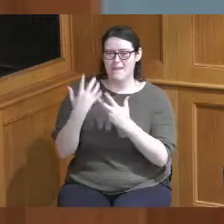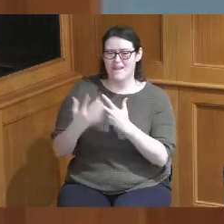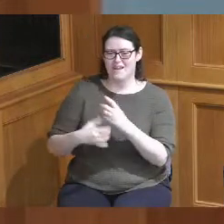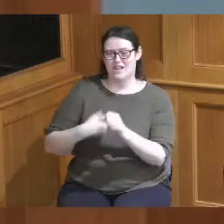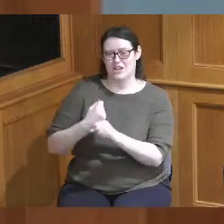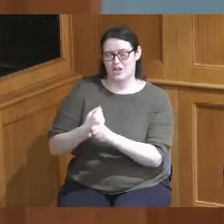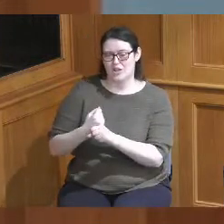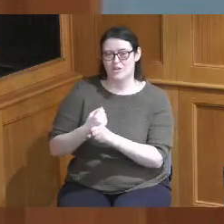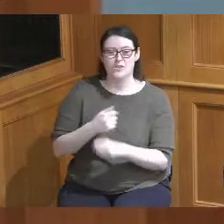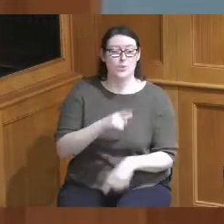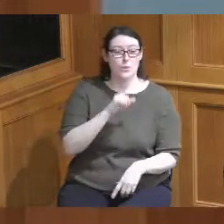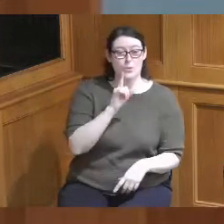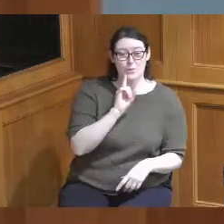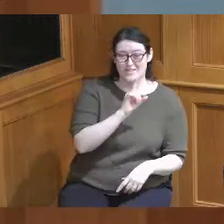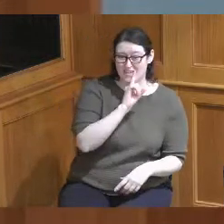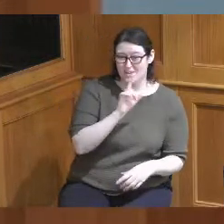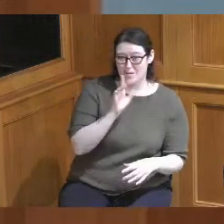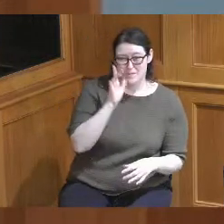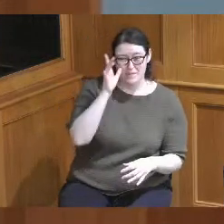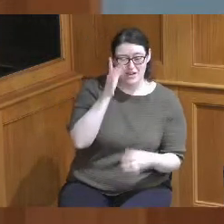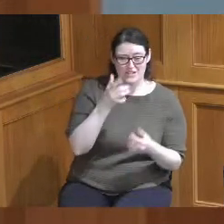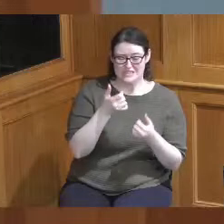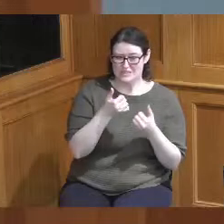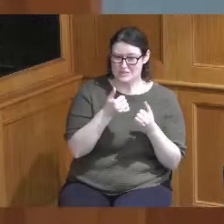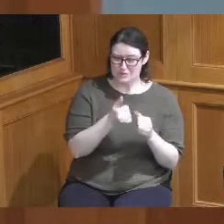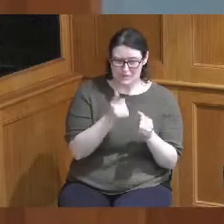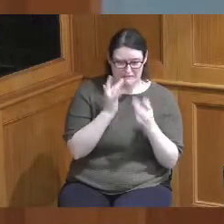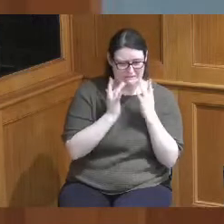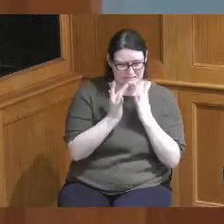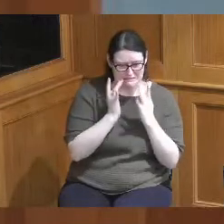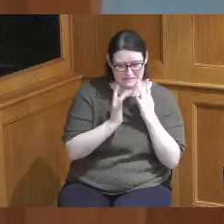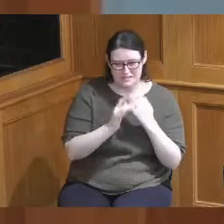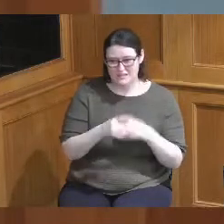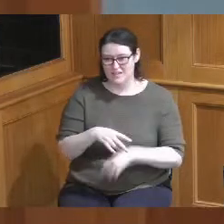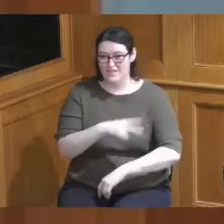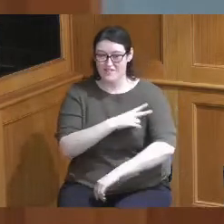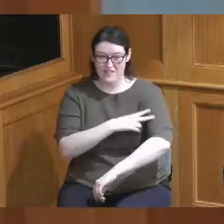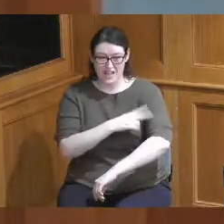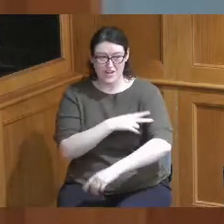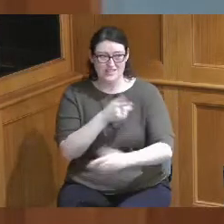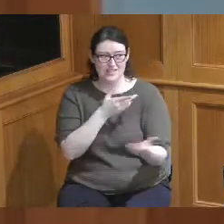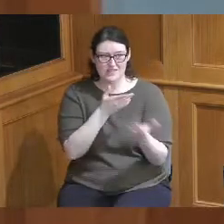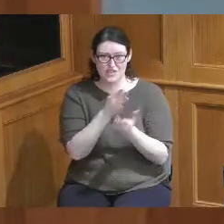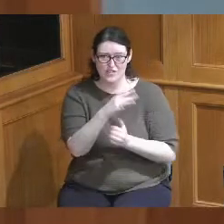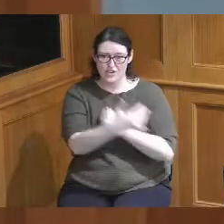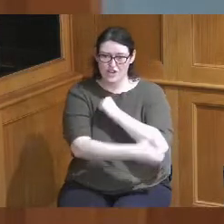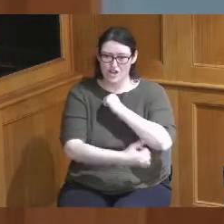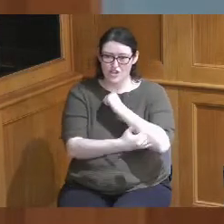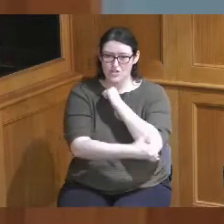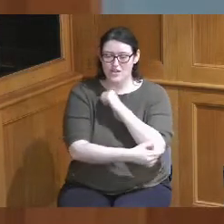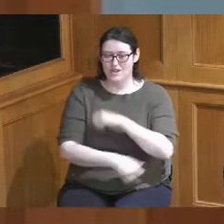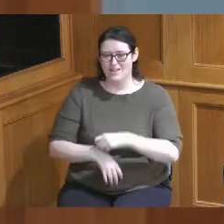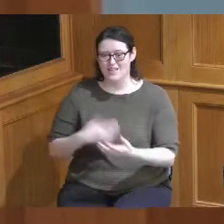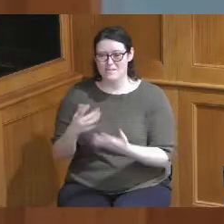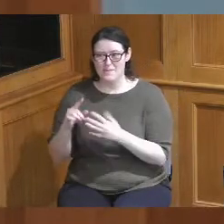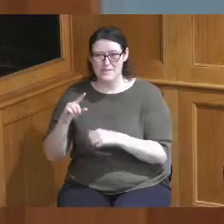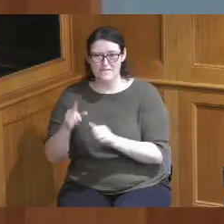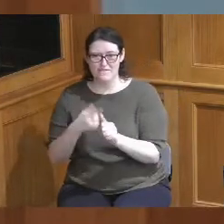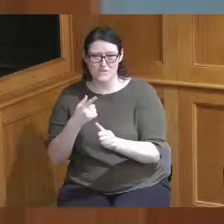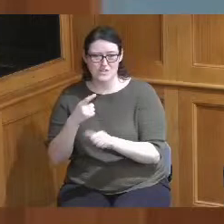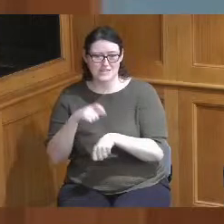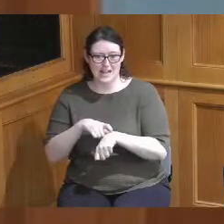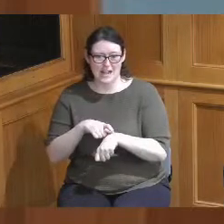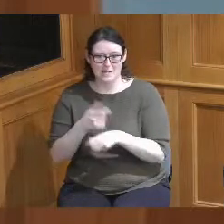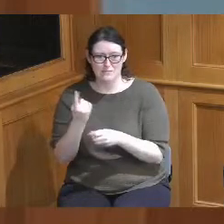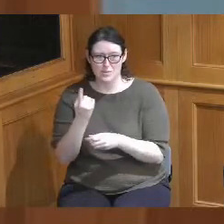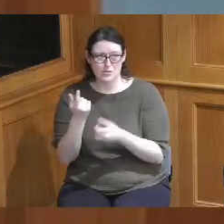parents stretching every dollar, veterans who have served our country, and first-time homebuyers who are trying to build a